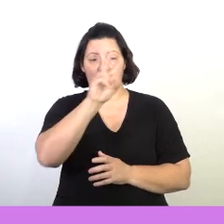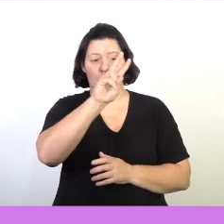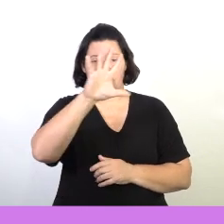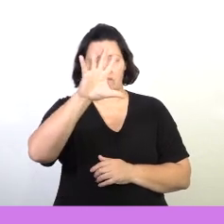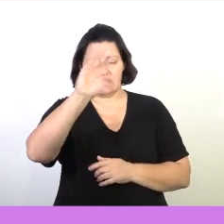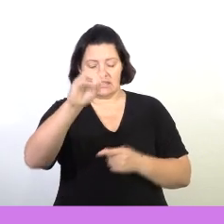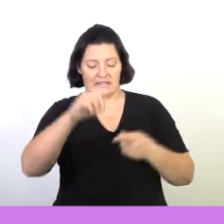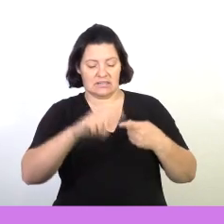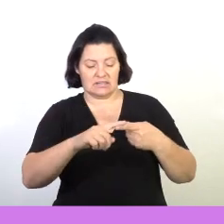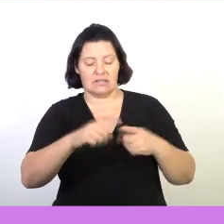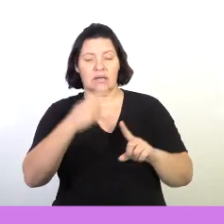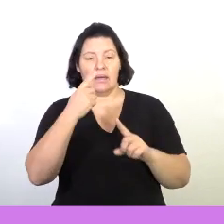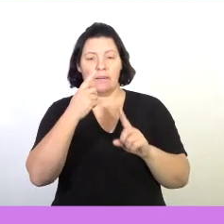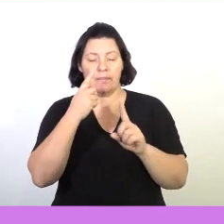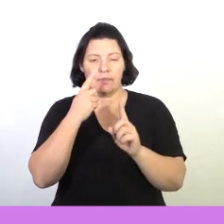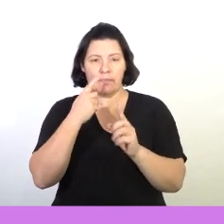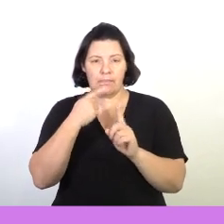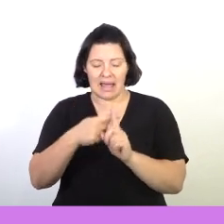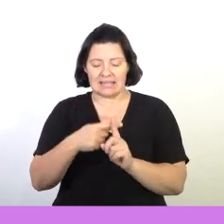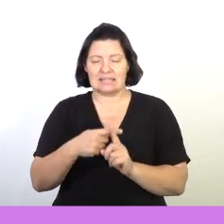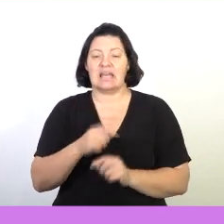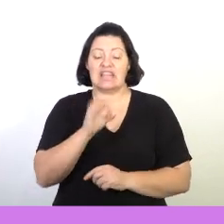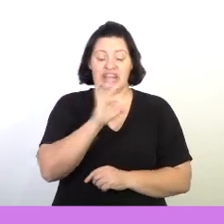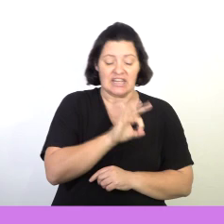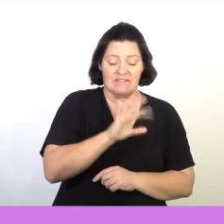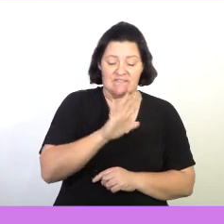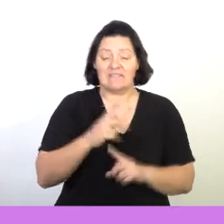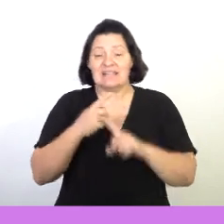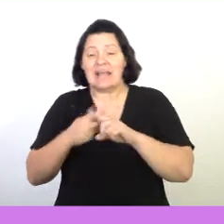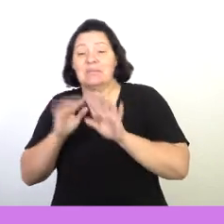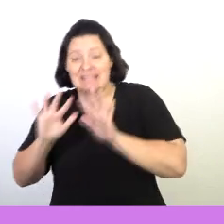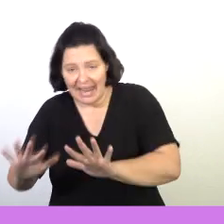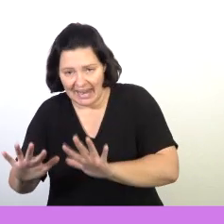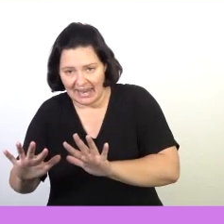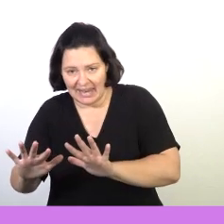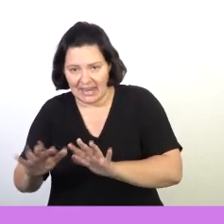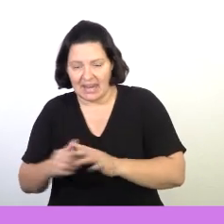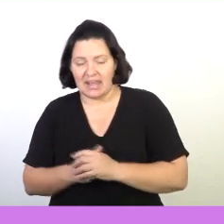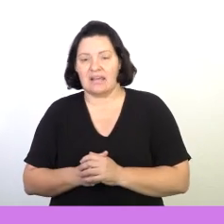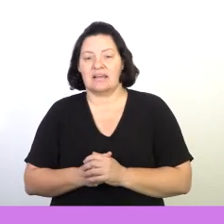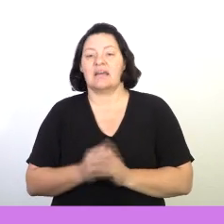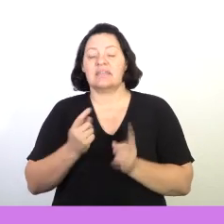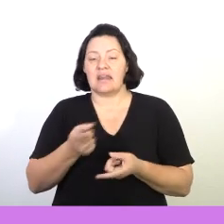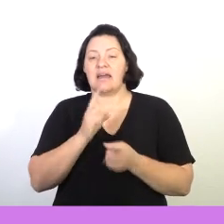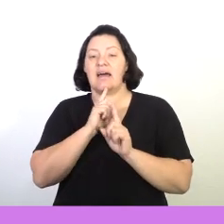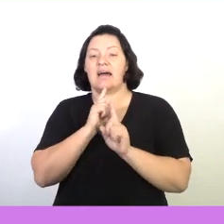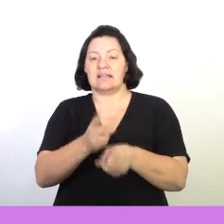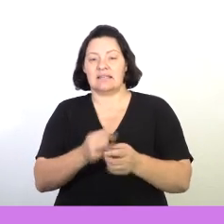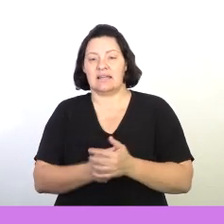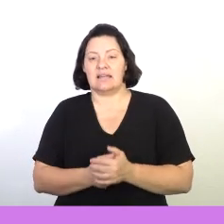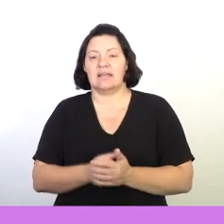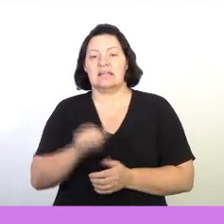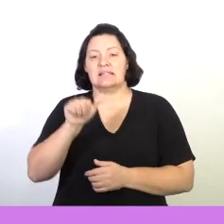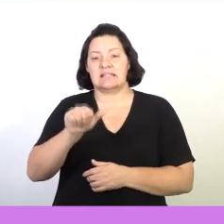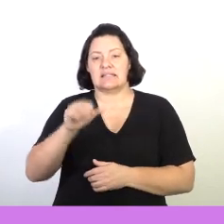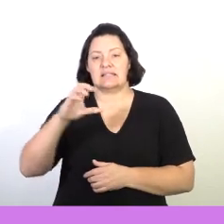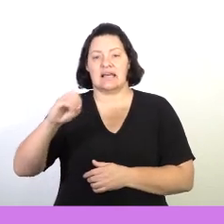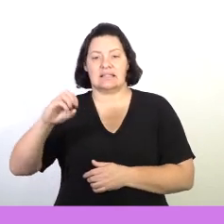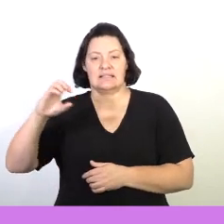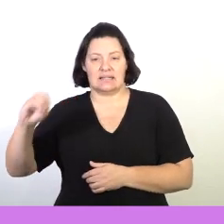say 250 plus 35 multiplied by 10. The answer